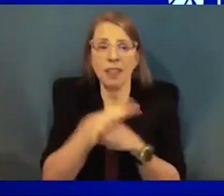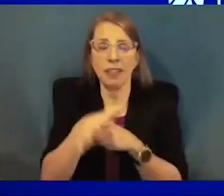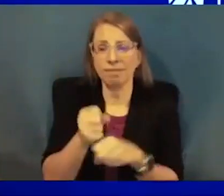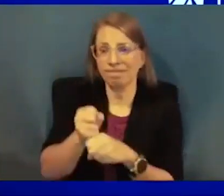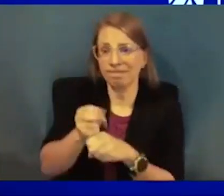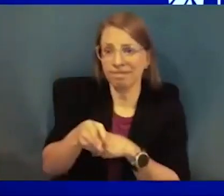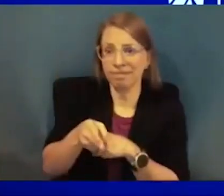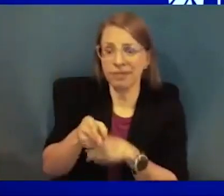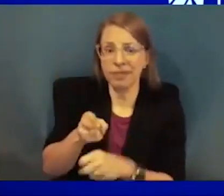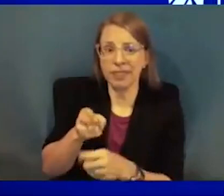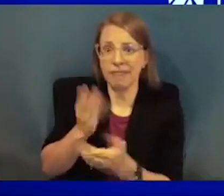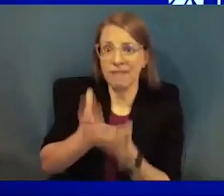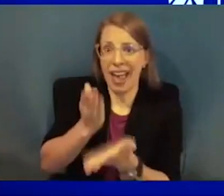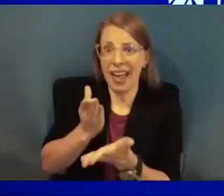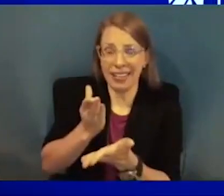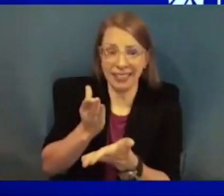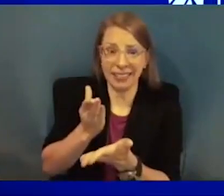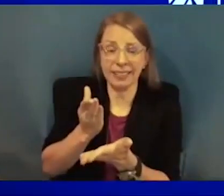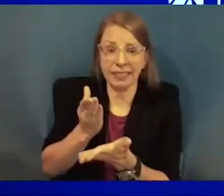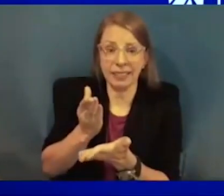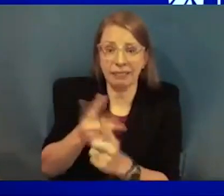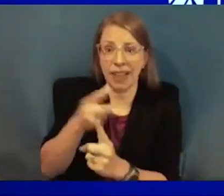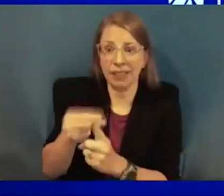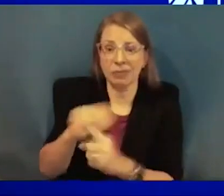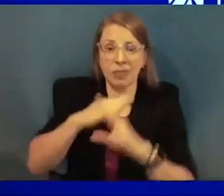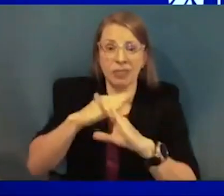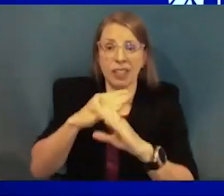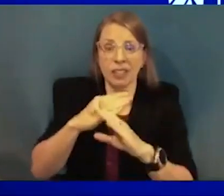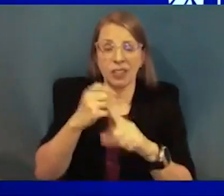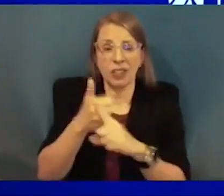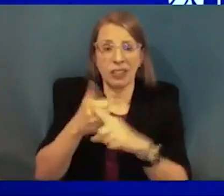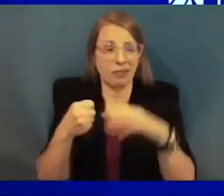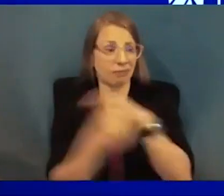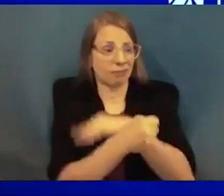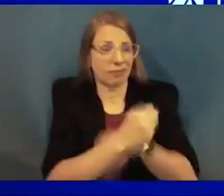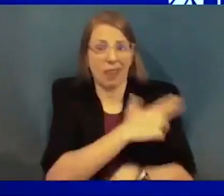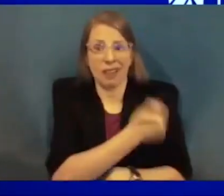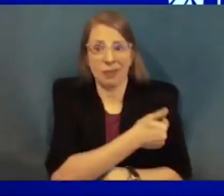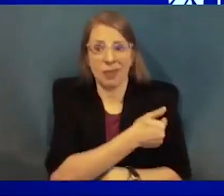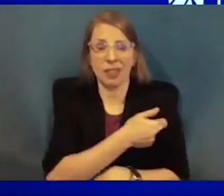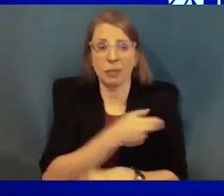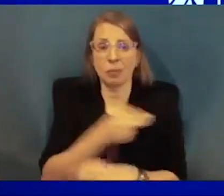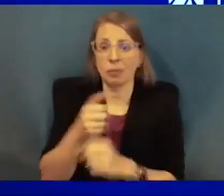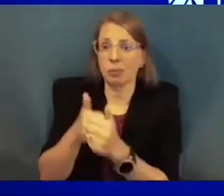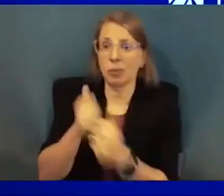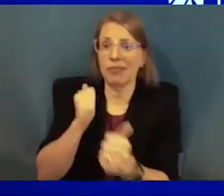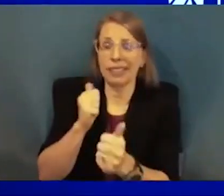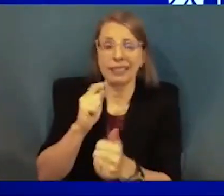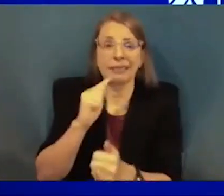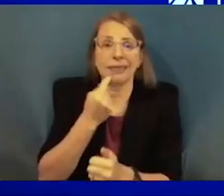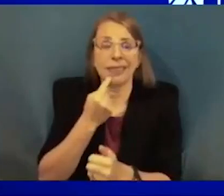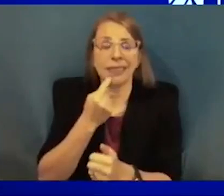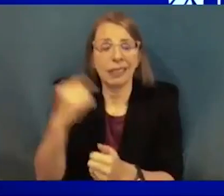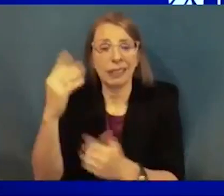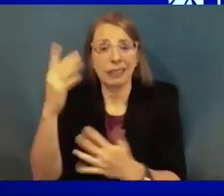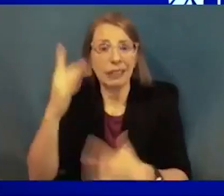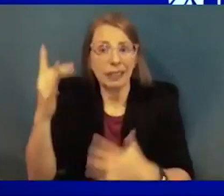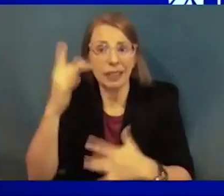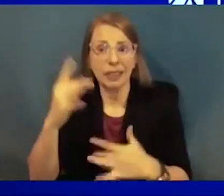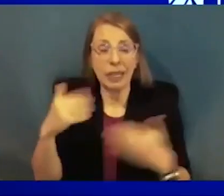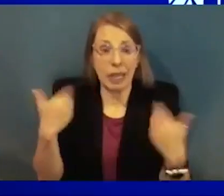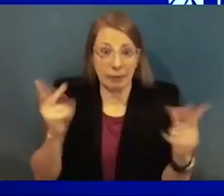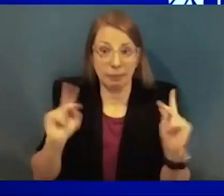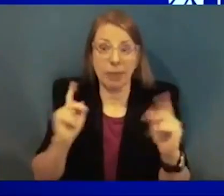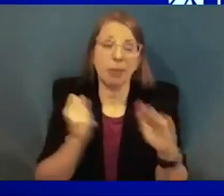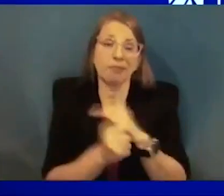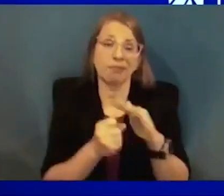fact that these vaccines prevent you from going to the hospital, prevent severe illness, even in these young people, because we are seeing a lot of young people in the hospital